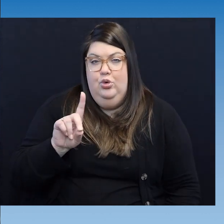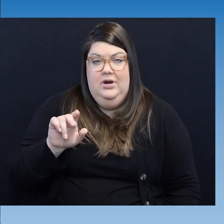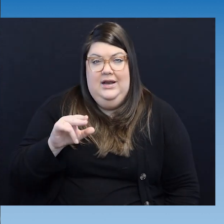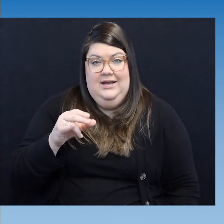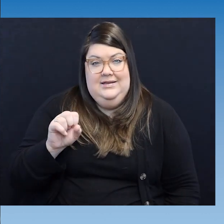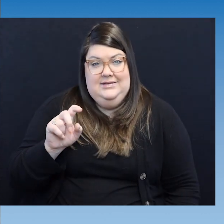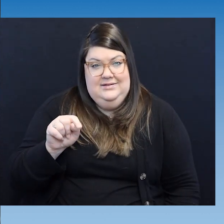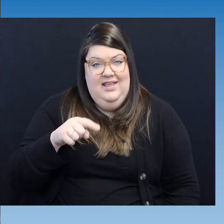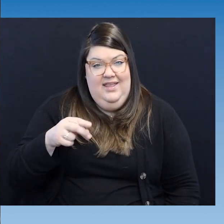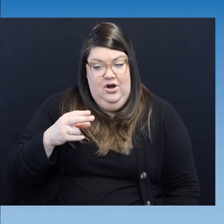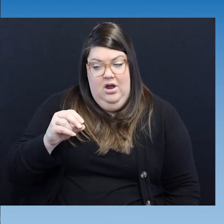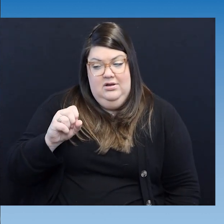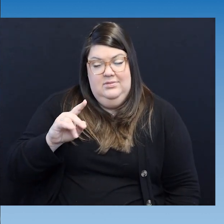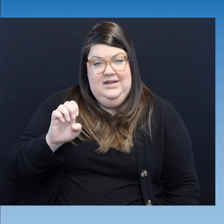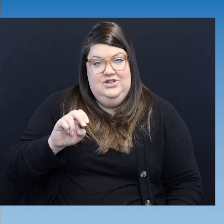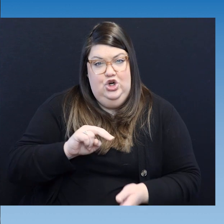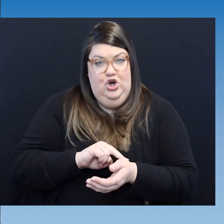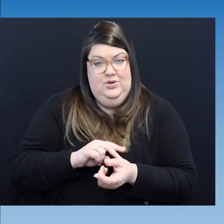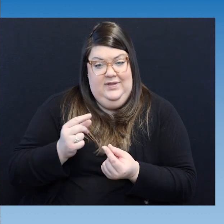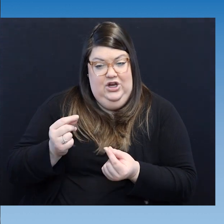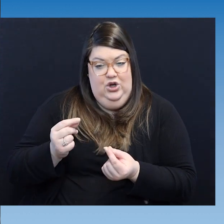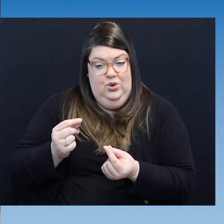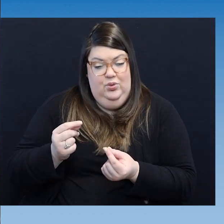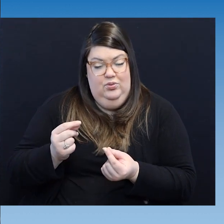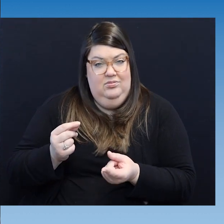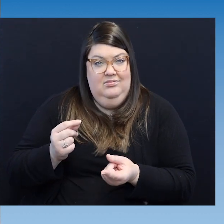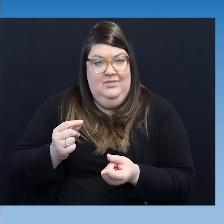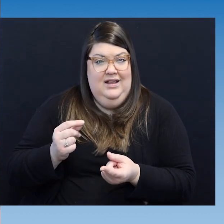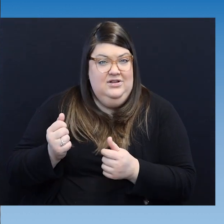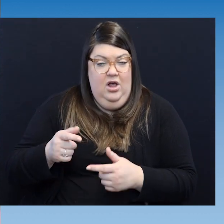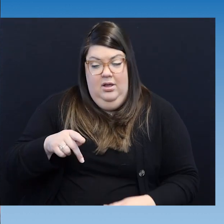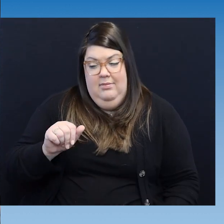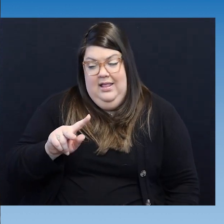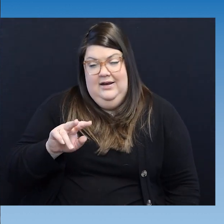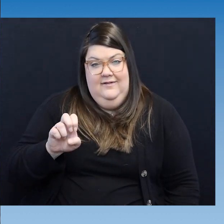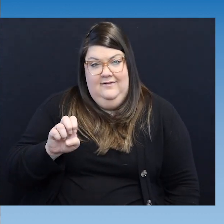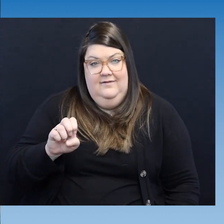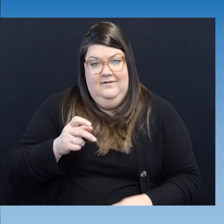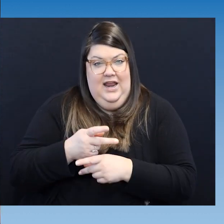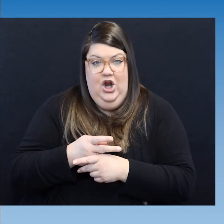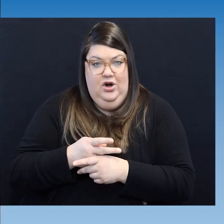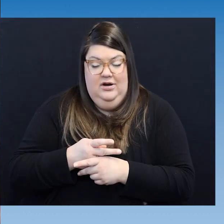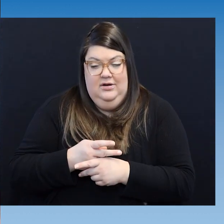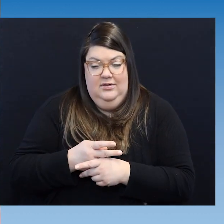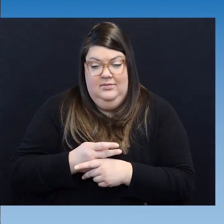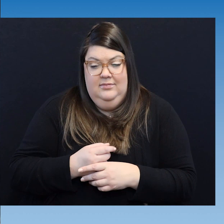hospice nurses. And what they do is palliative care. They